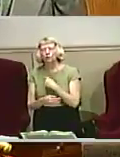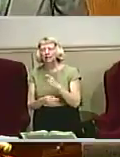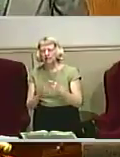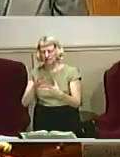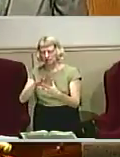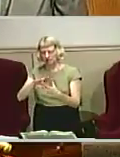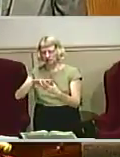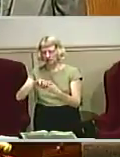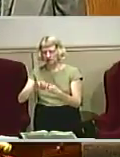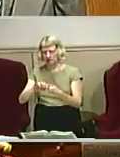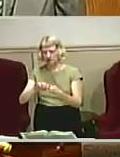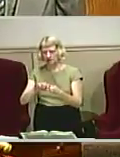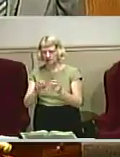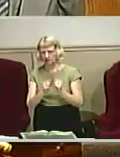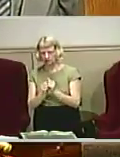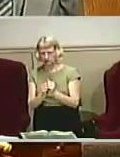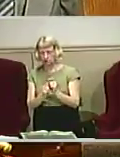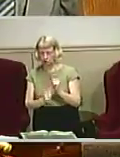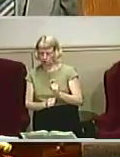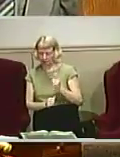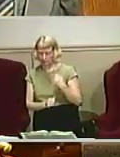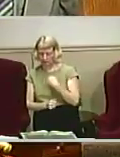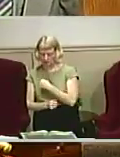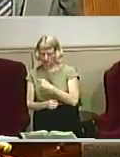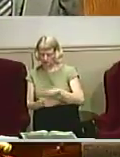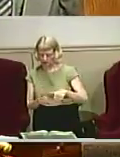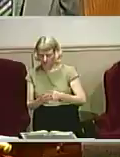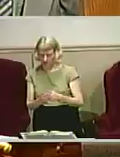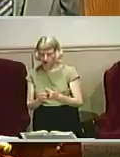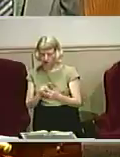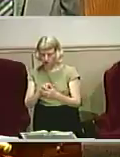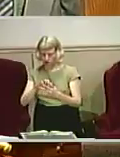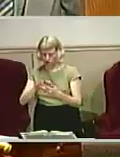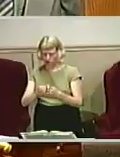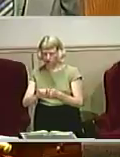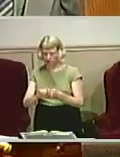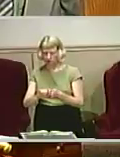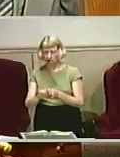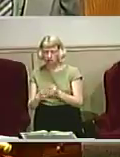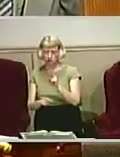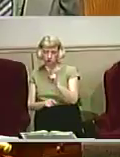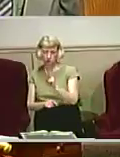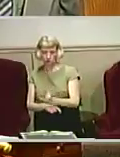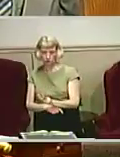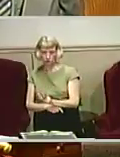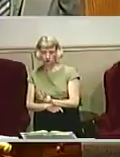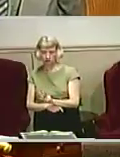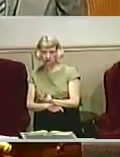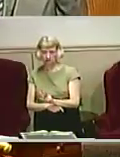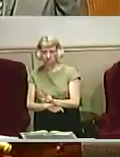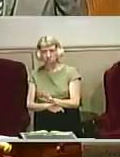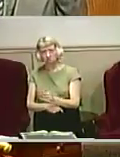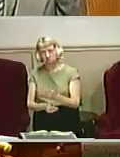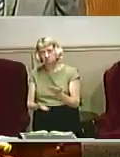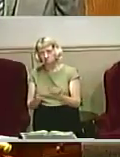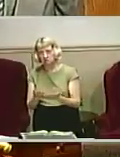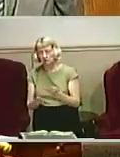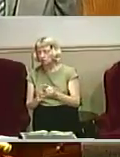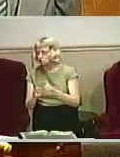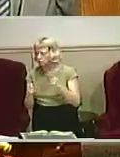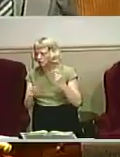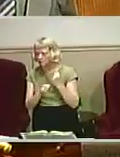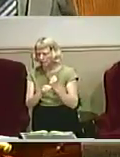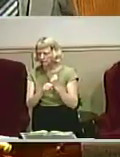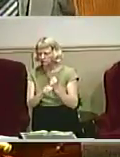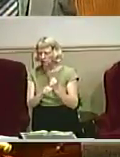three. I think we need all three in our lives. And two-thirds may be great in baseball. In